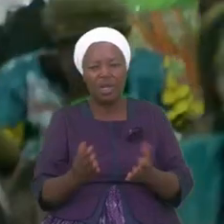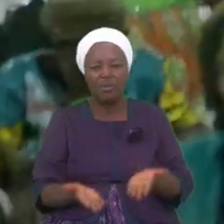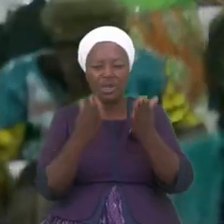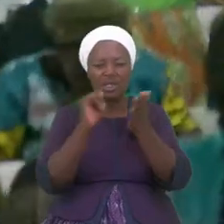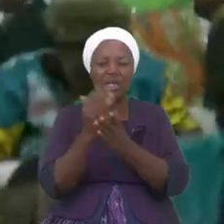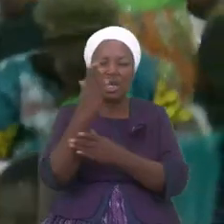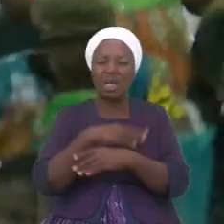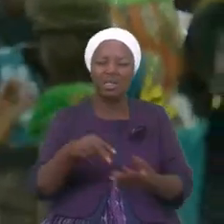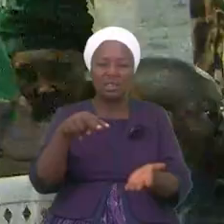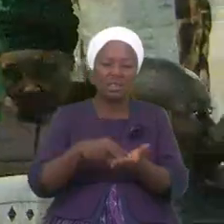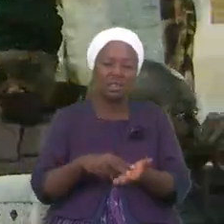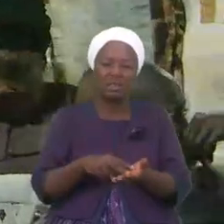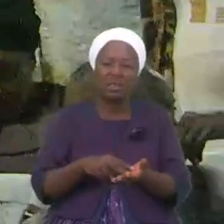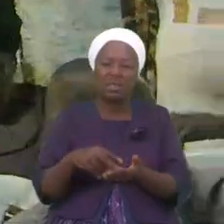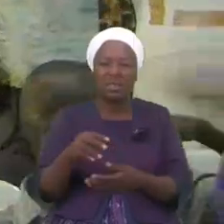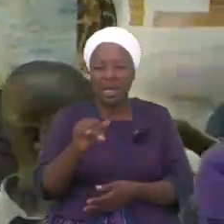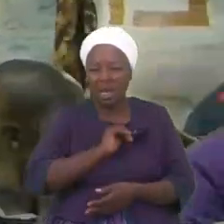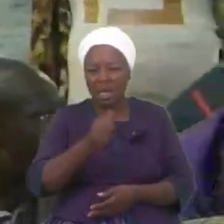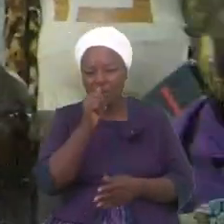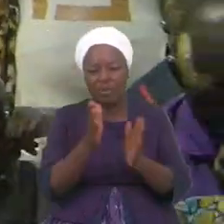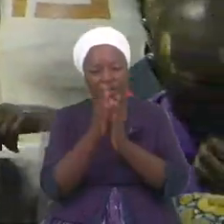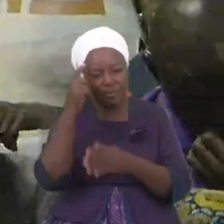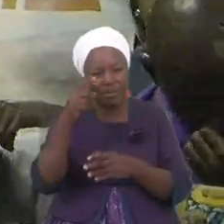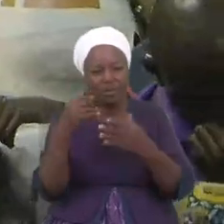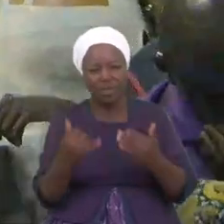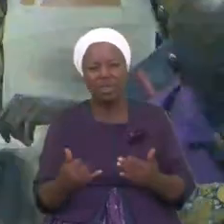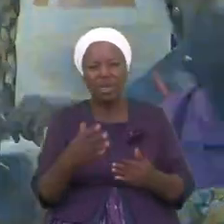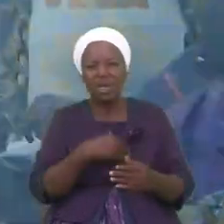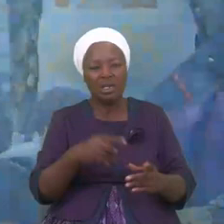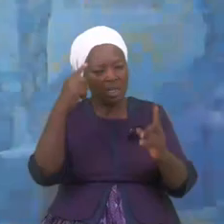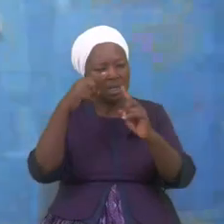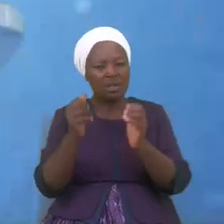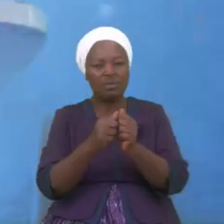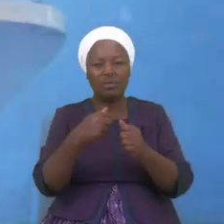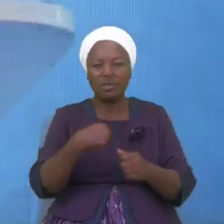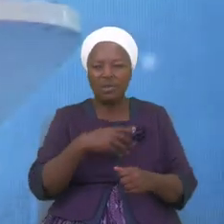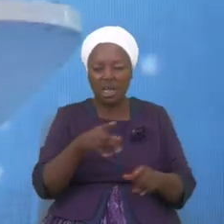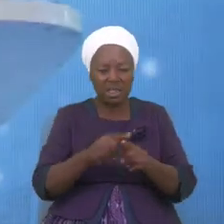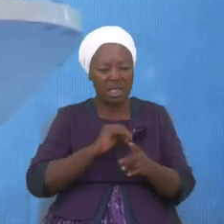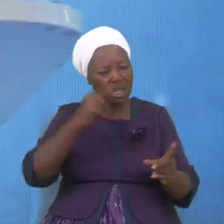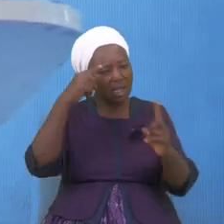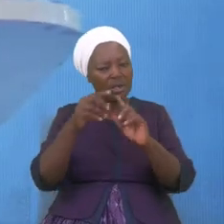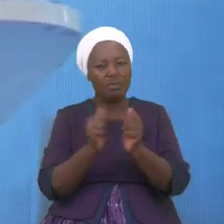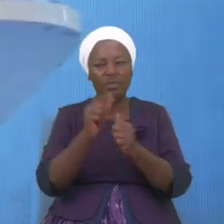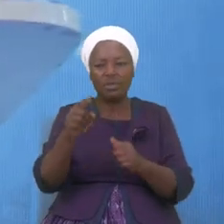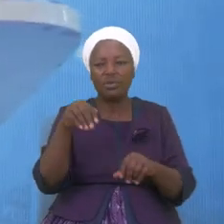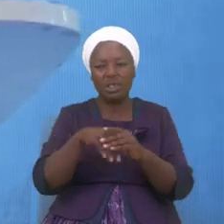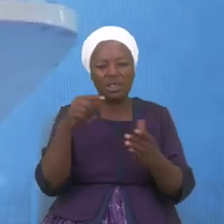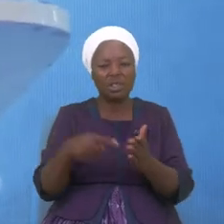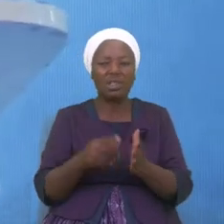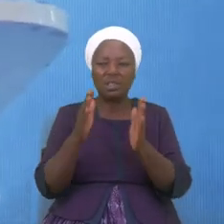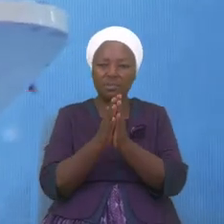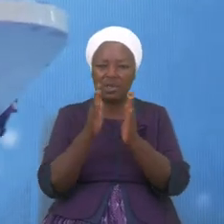stand up. I'm praying for you now. Agree with me as I agree with you in this prayer,